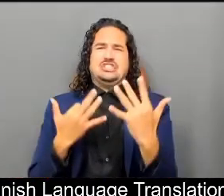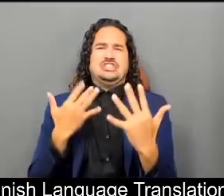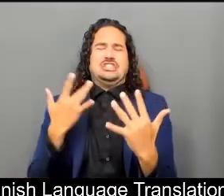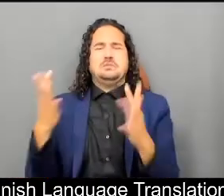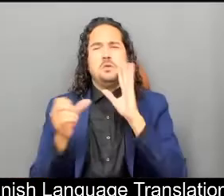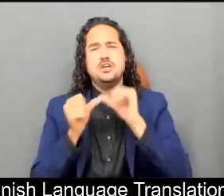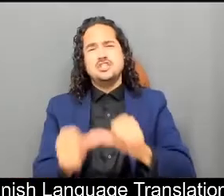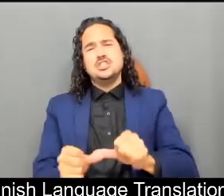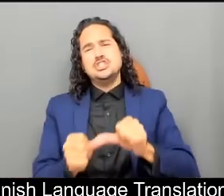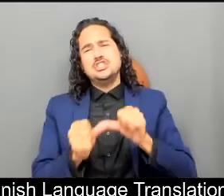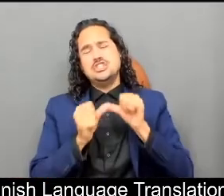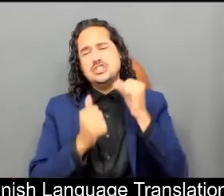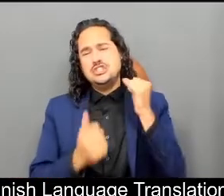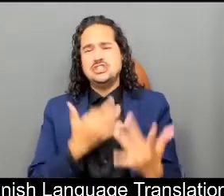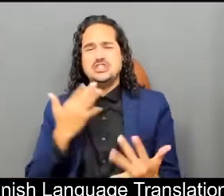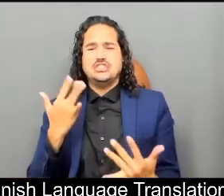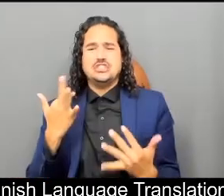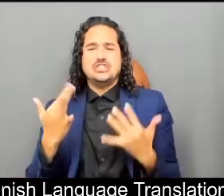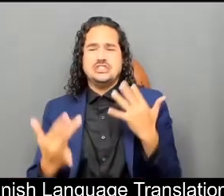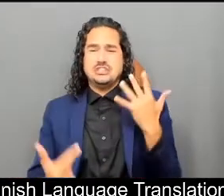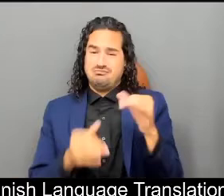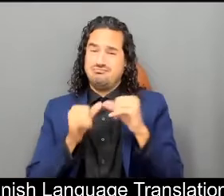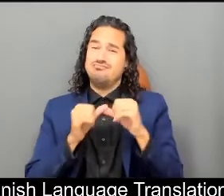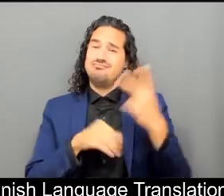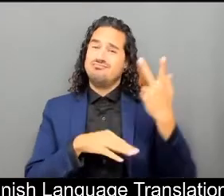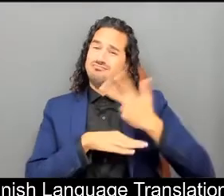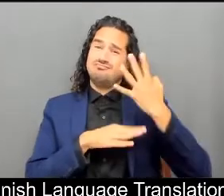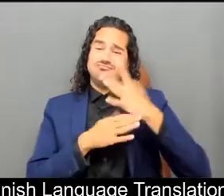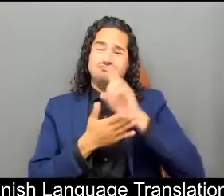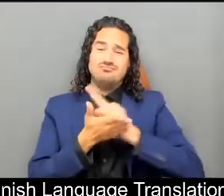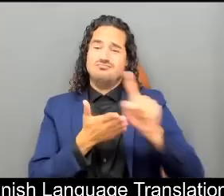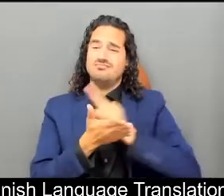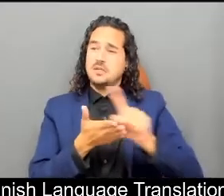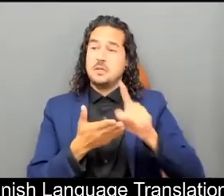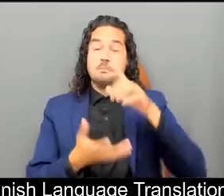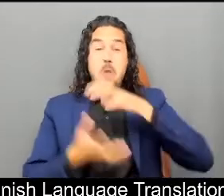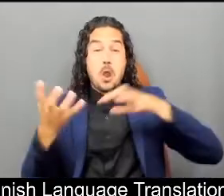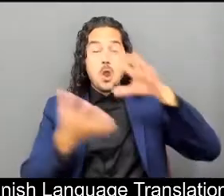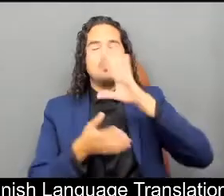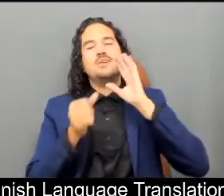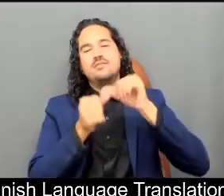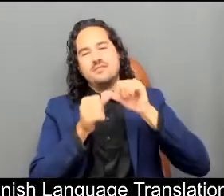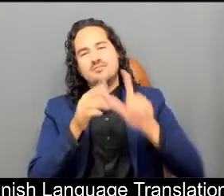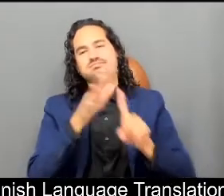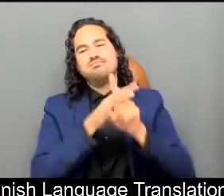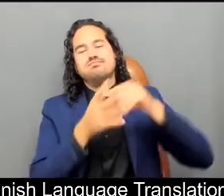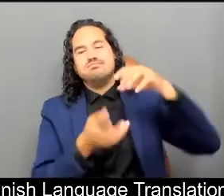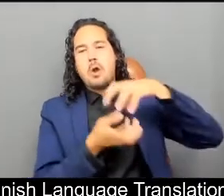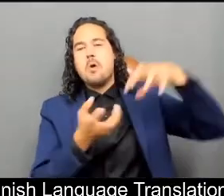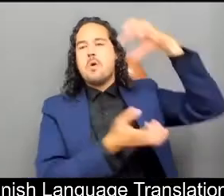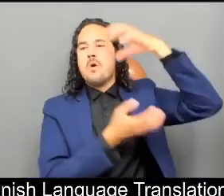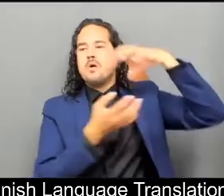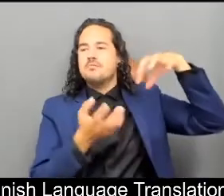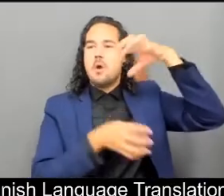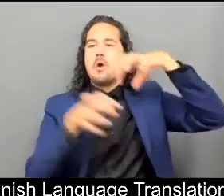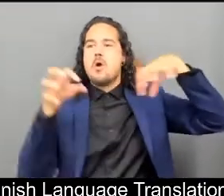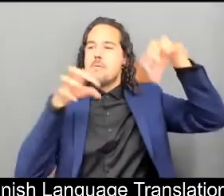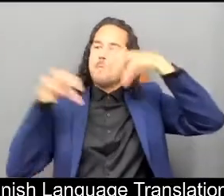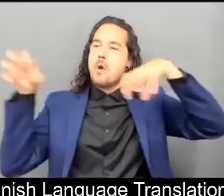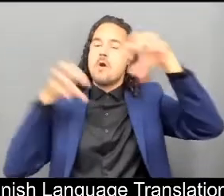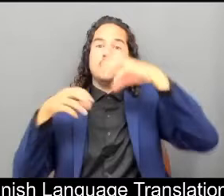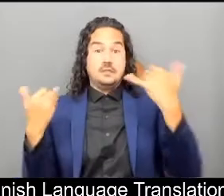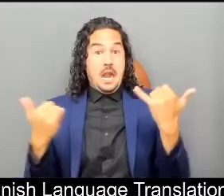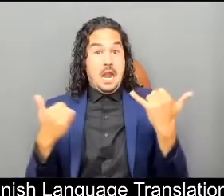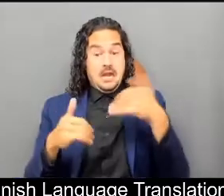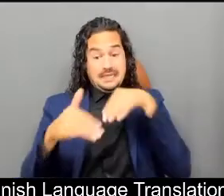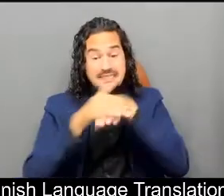because of the safety, etc. So we get containment. We're doing pretty good there, and overall kind of tried to